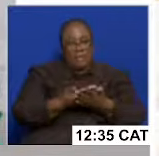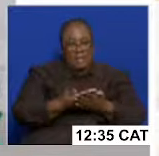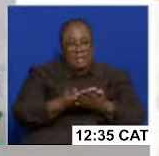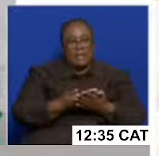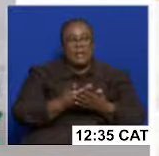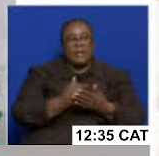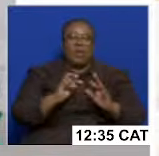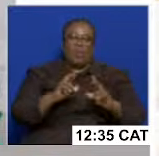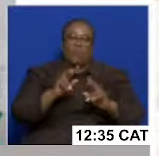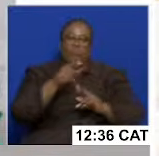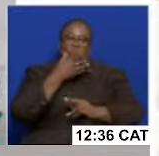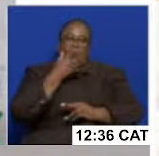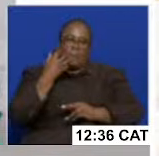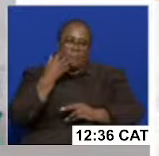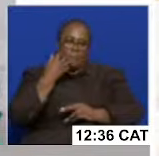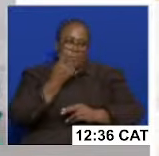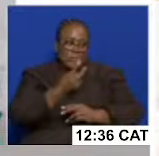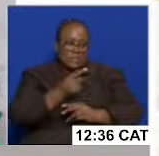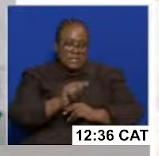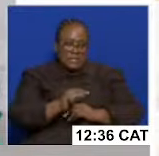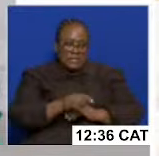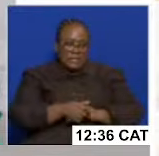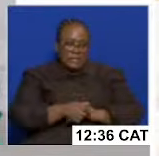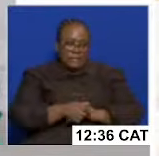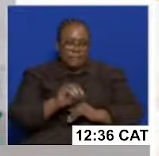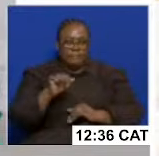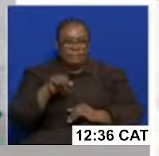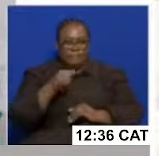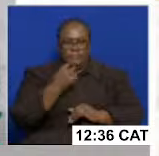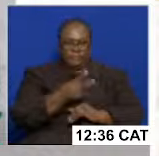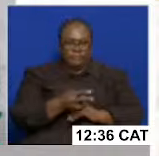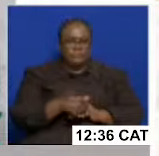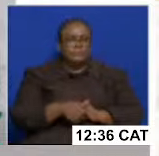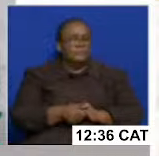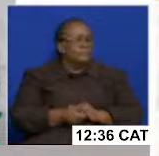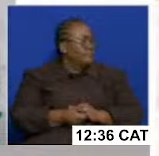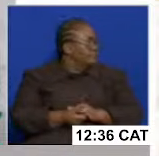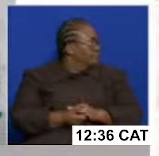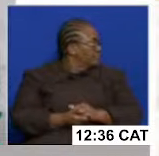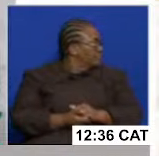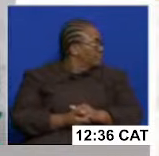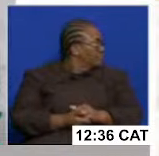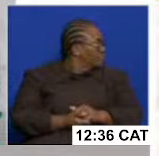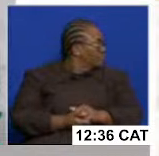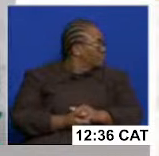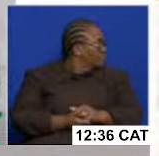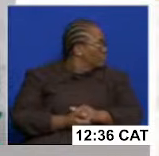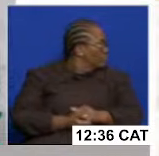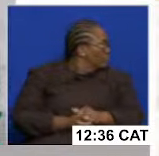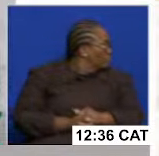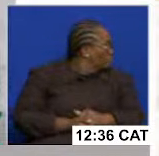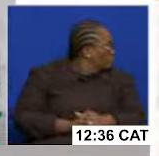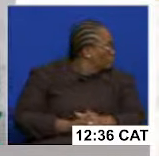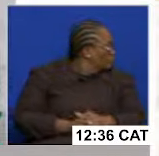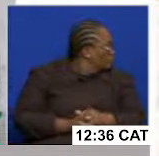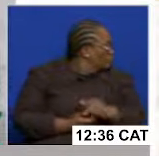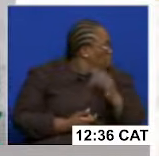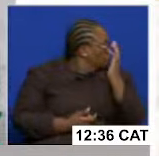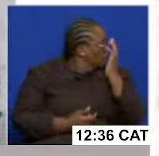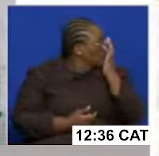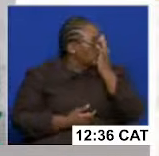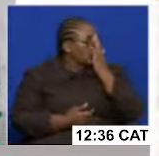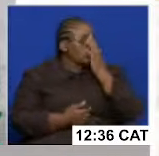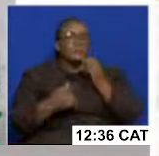You see that? Yes, So, yes, I do. Witness K, just in reference to your exchange earlier with